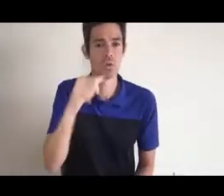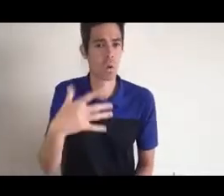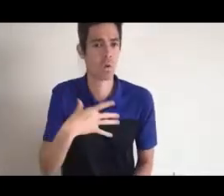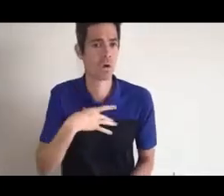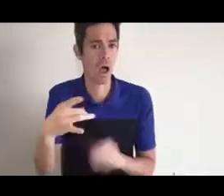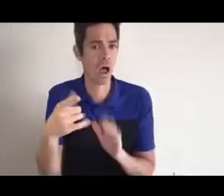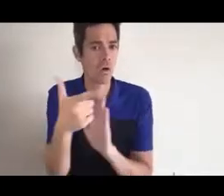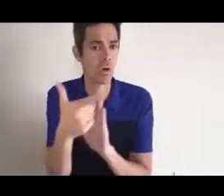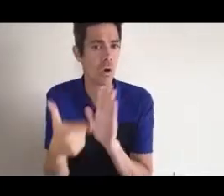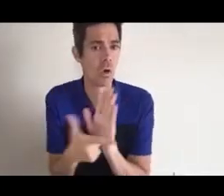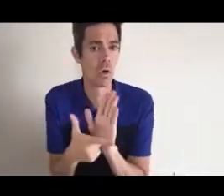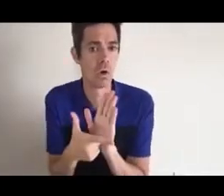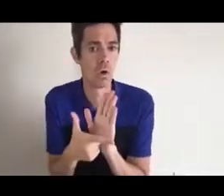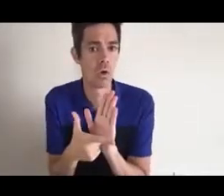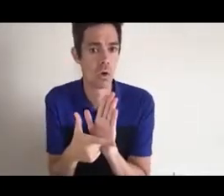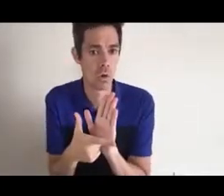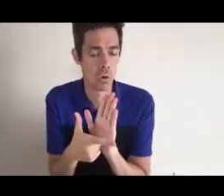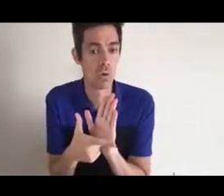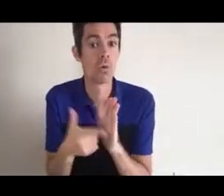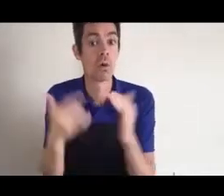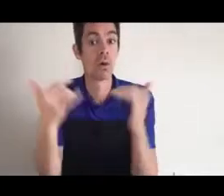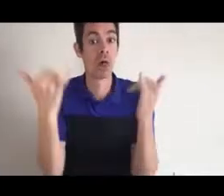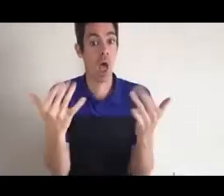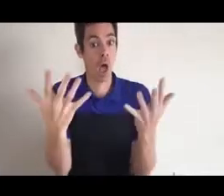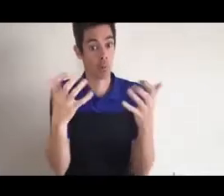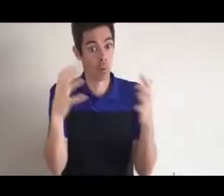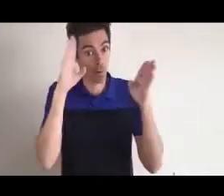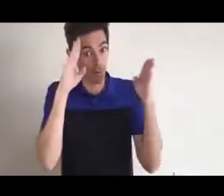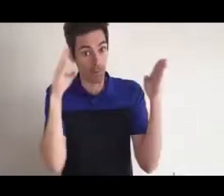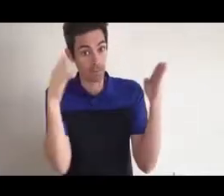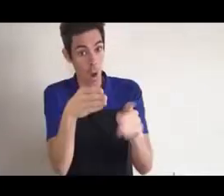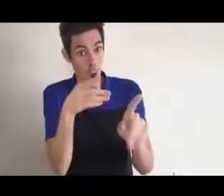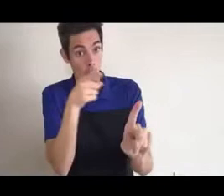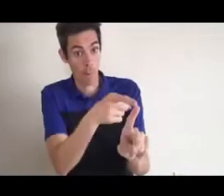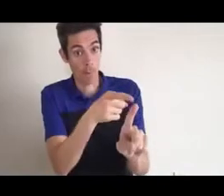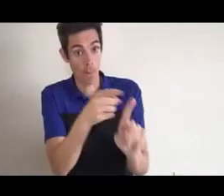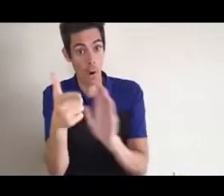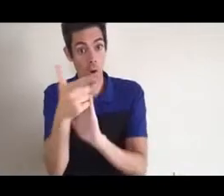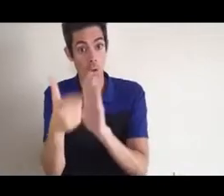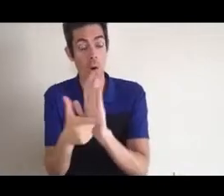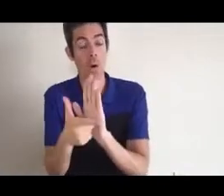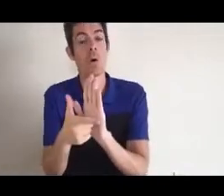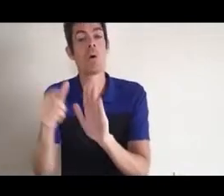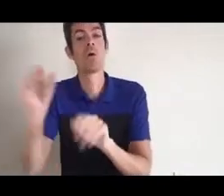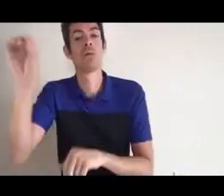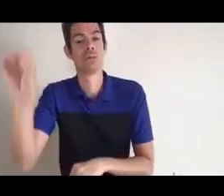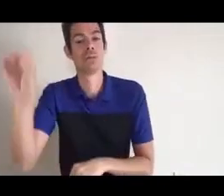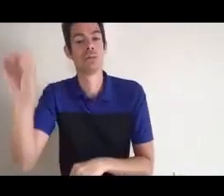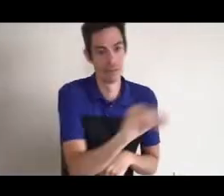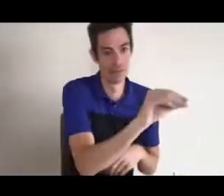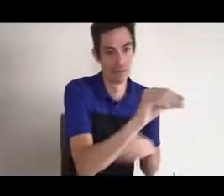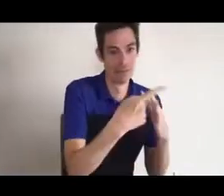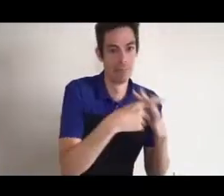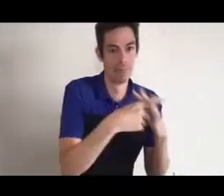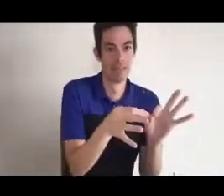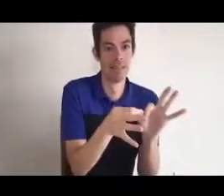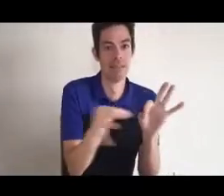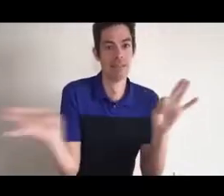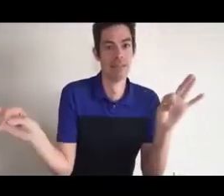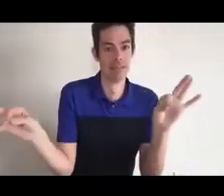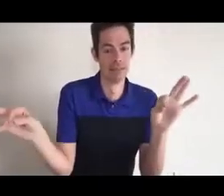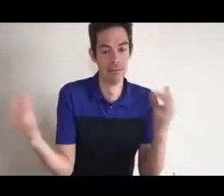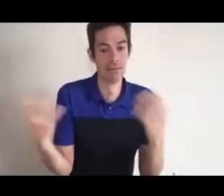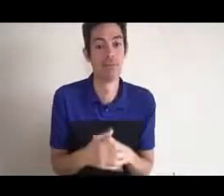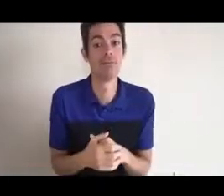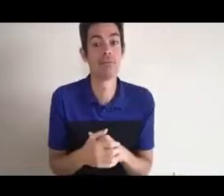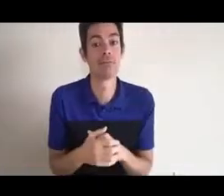The sentence states, they don't like the law. Now the focal point is law. So